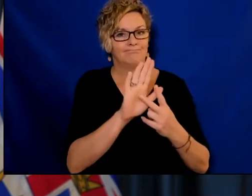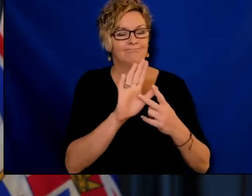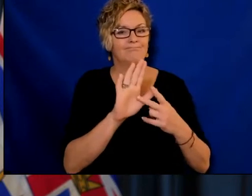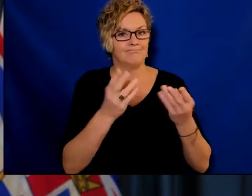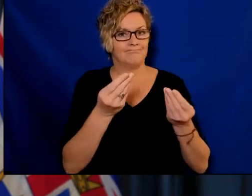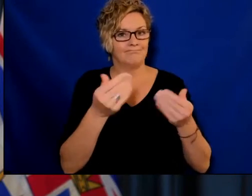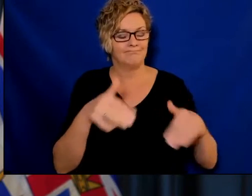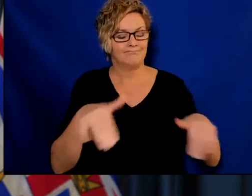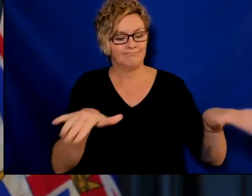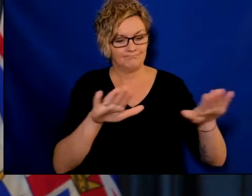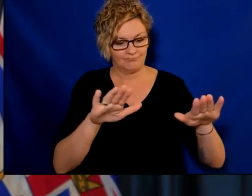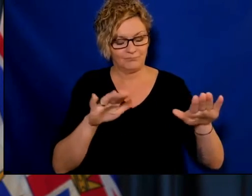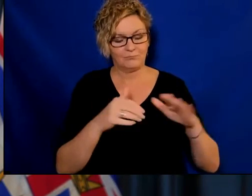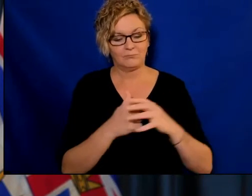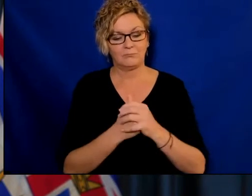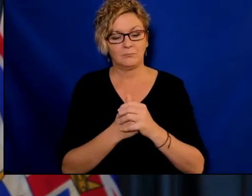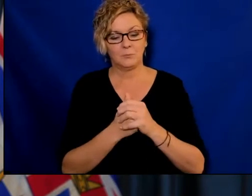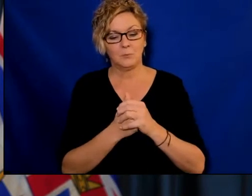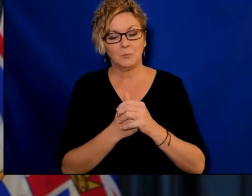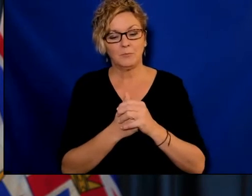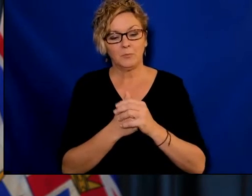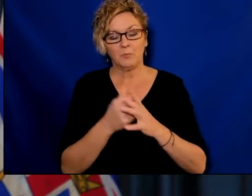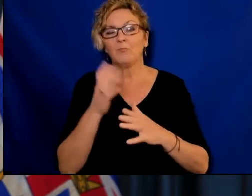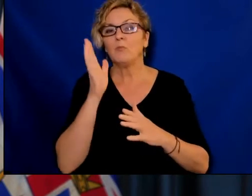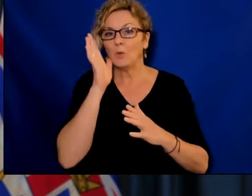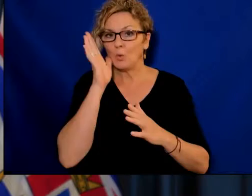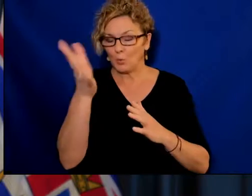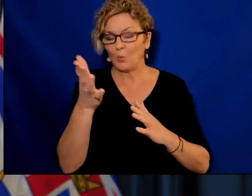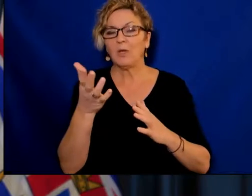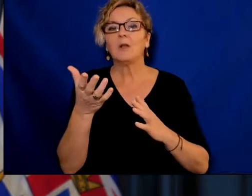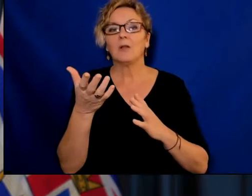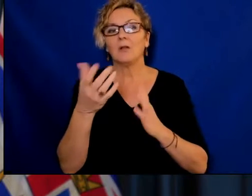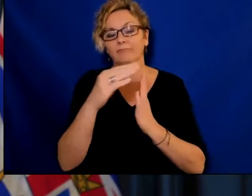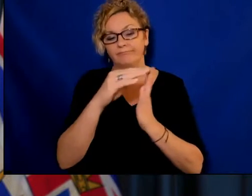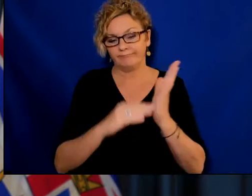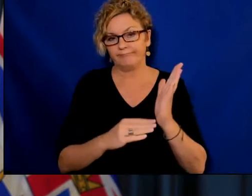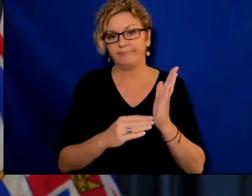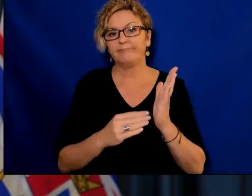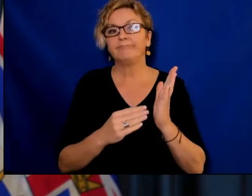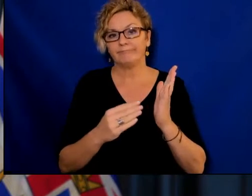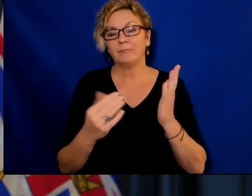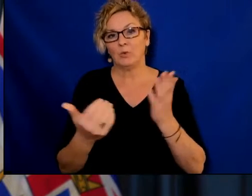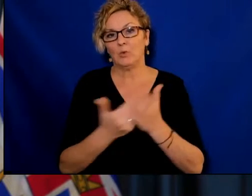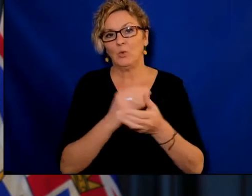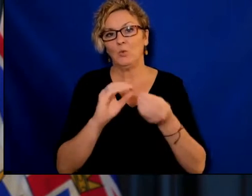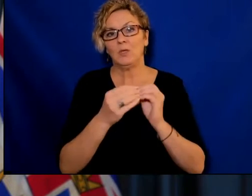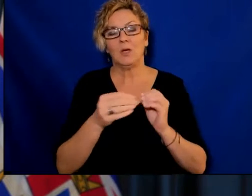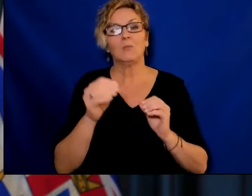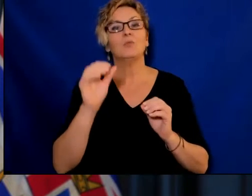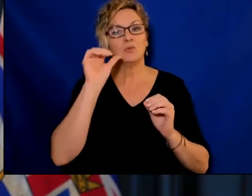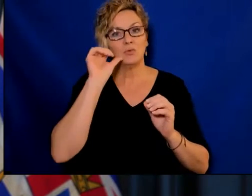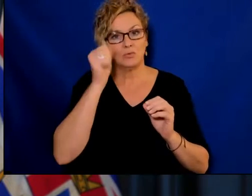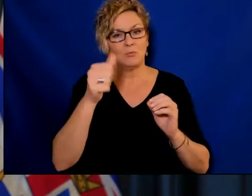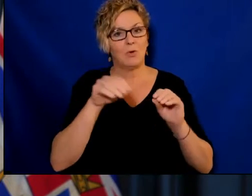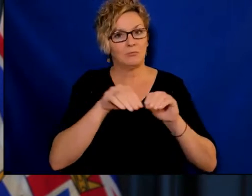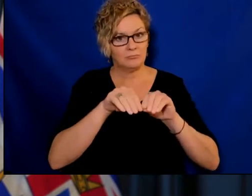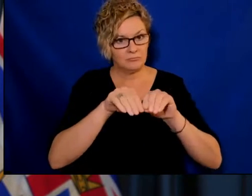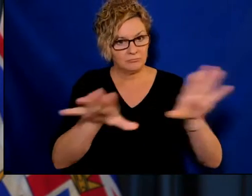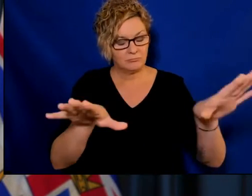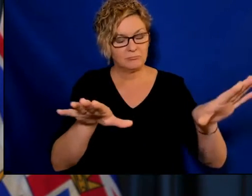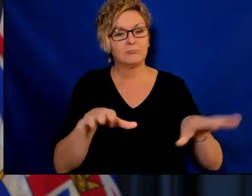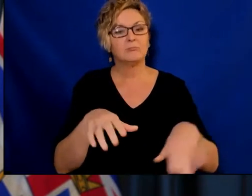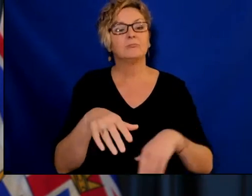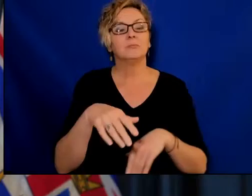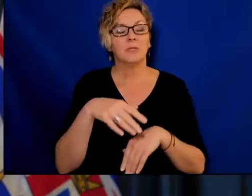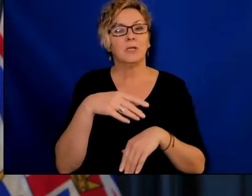to COVID-19 in British Columbia. On Thursday, here in Victoria, we'll be providing another briefing on COVID-19, in-person briefing on